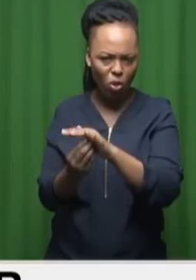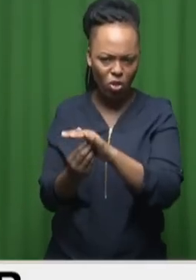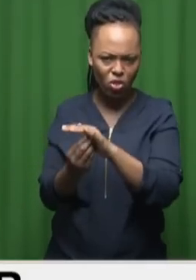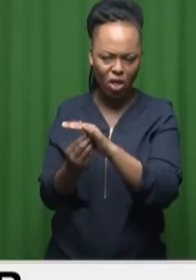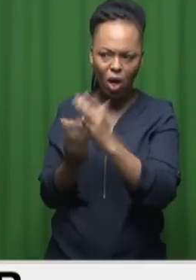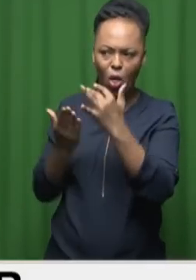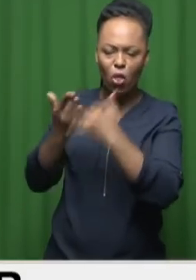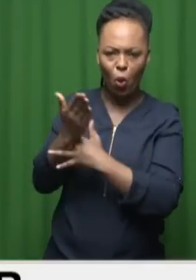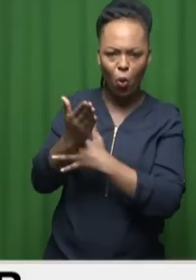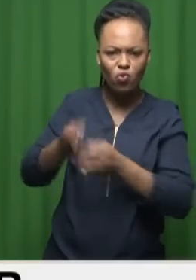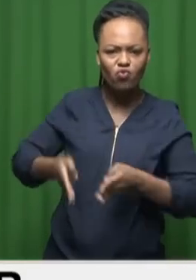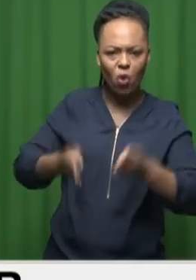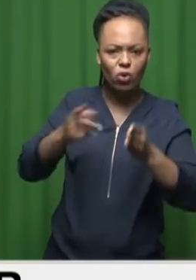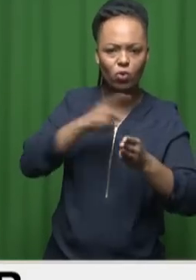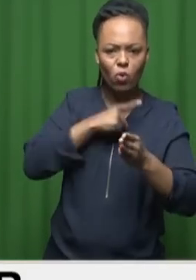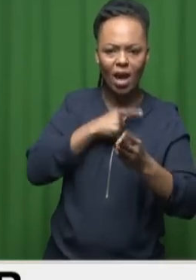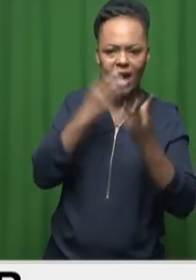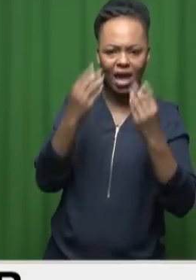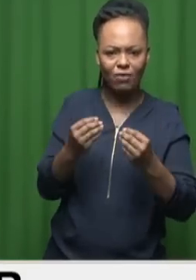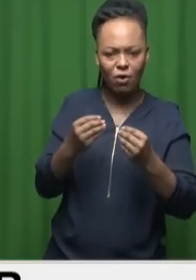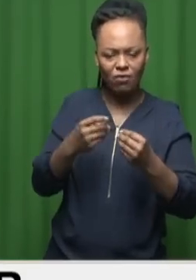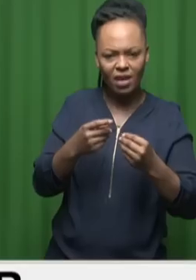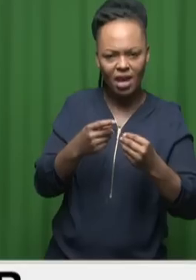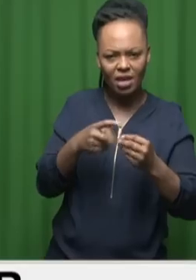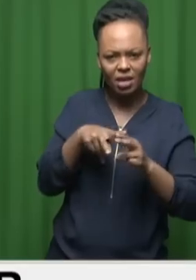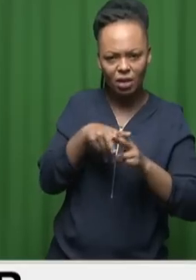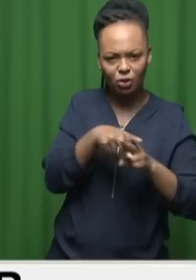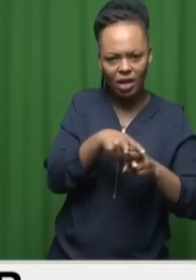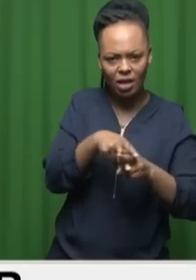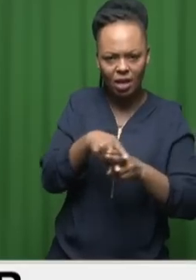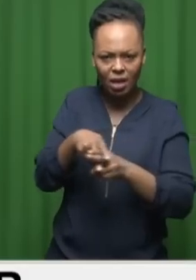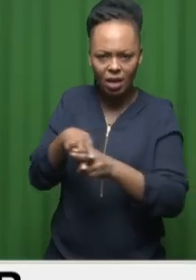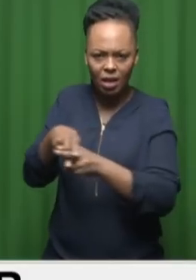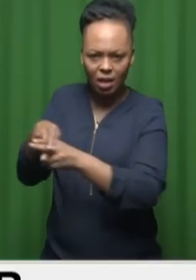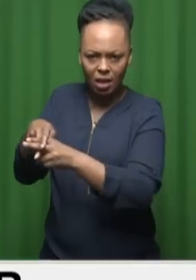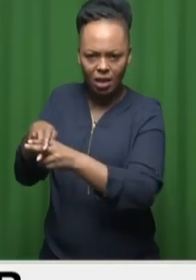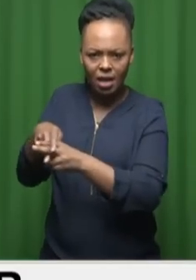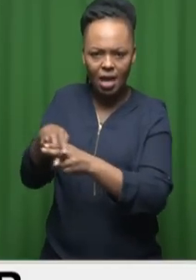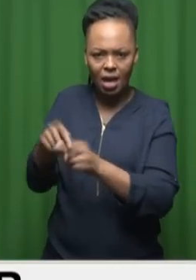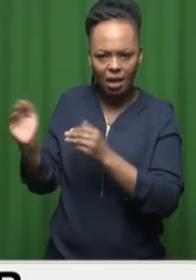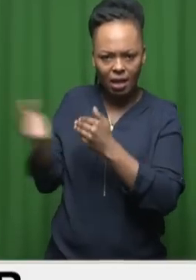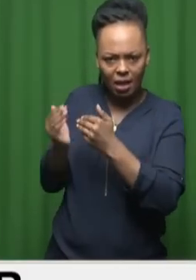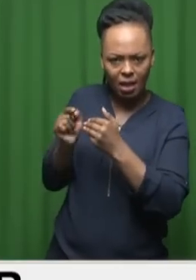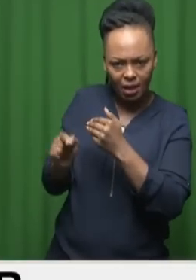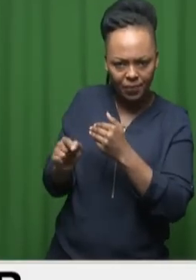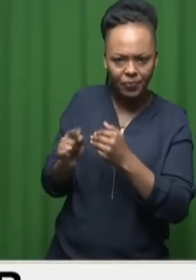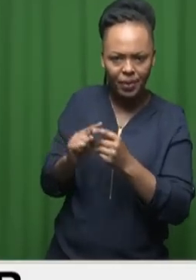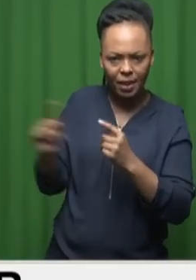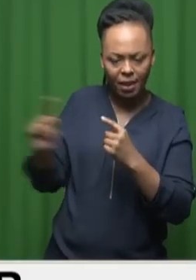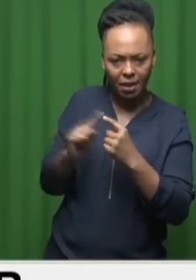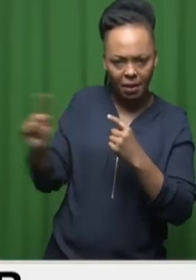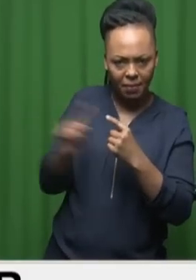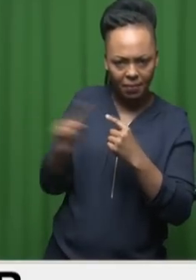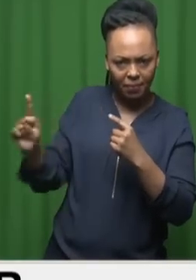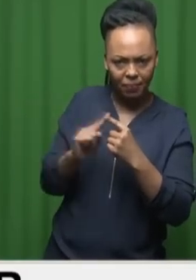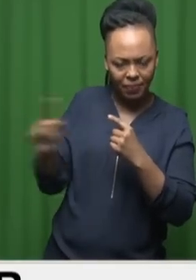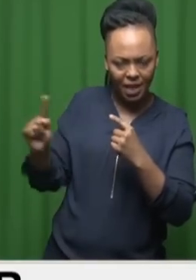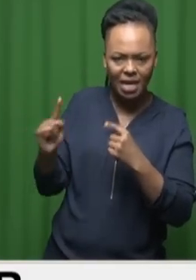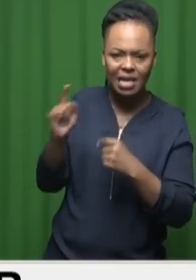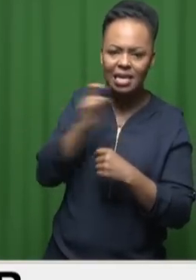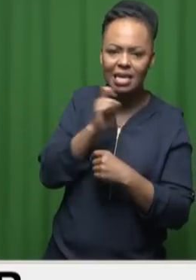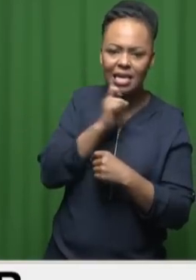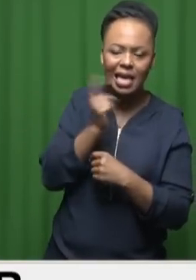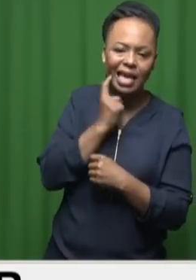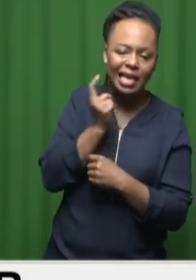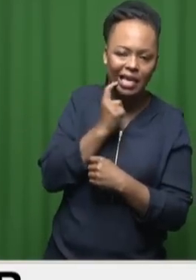a road, because yes. they've got a conveyor belt there. Yes. So surely, if there's a problem with the coal, they can figure it